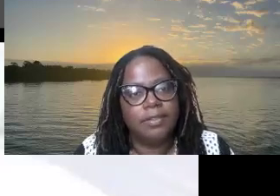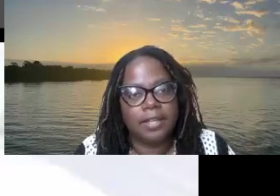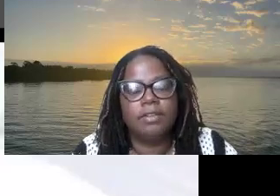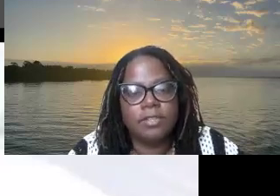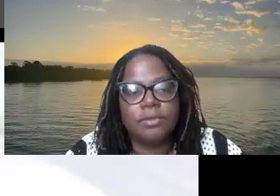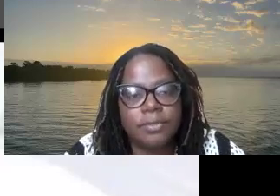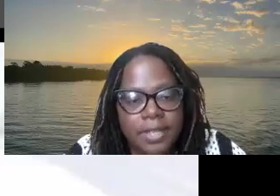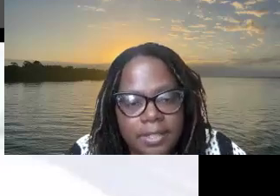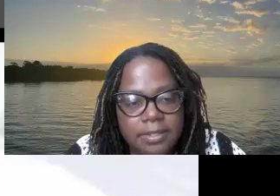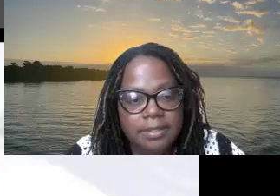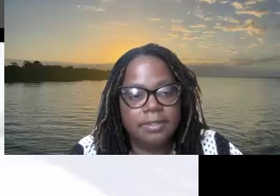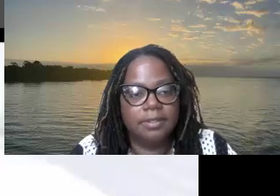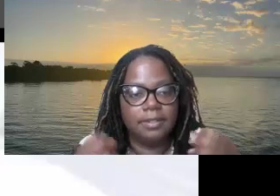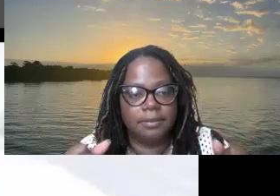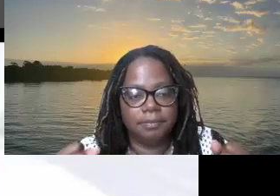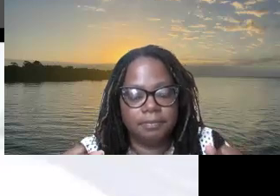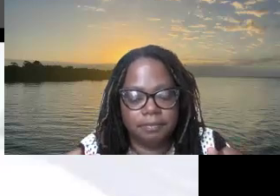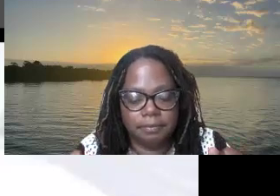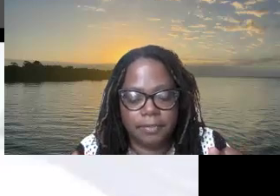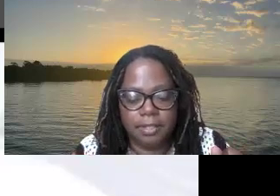belong, that can also create